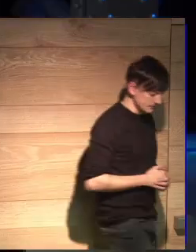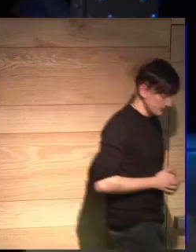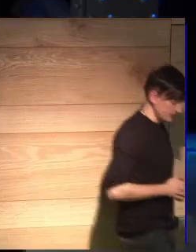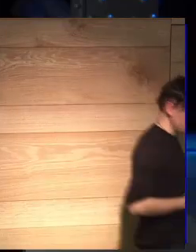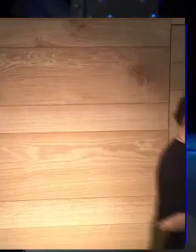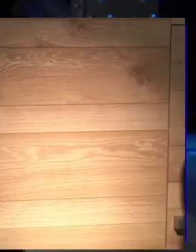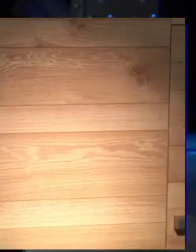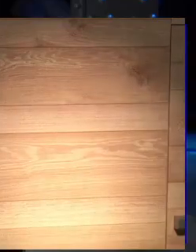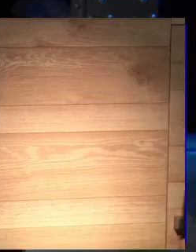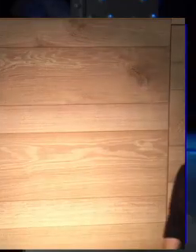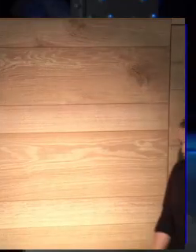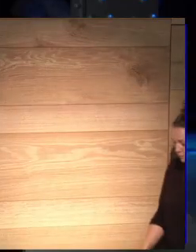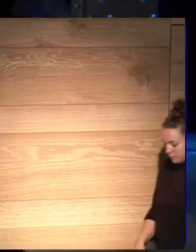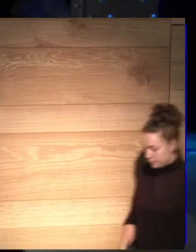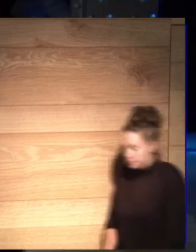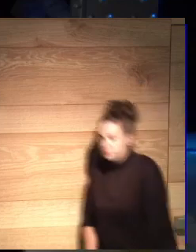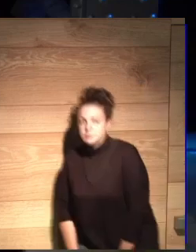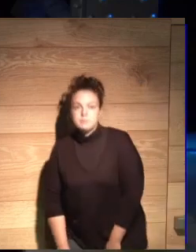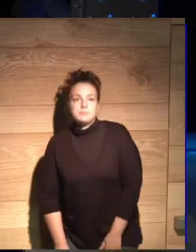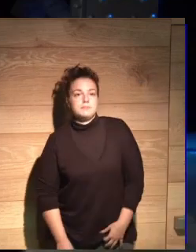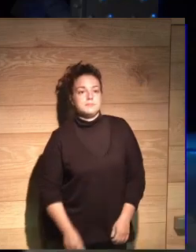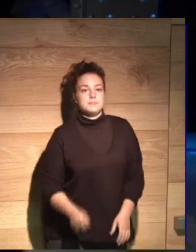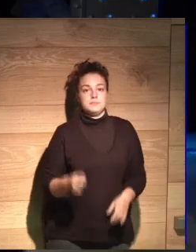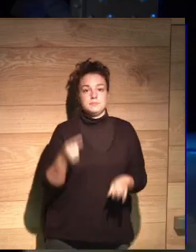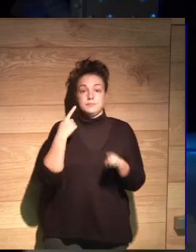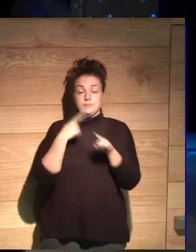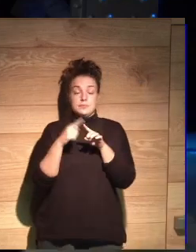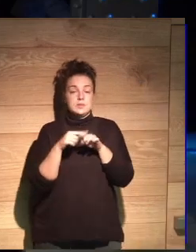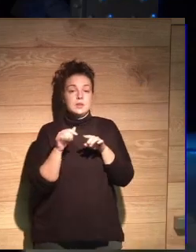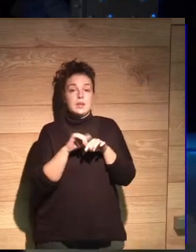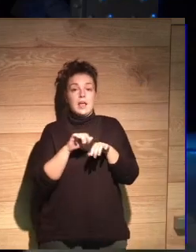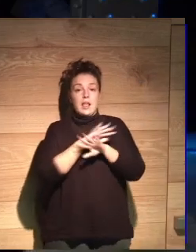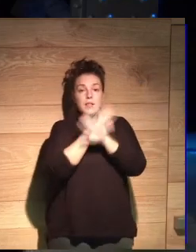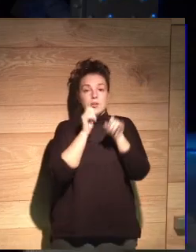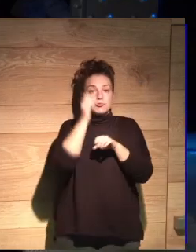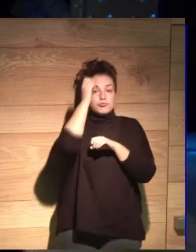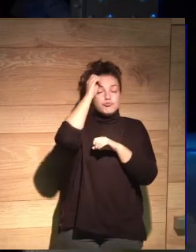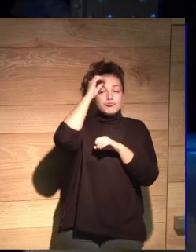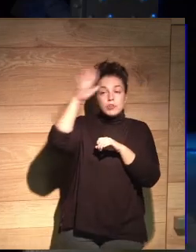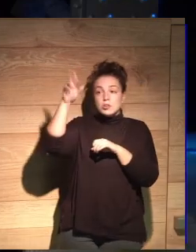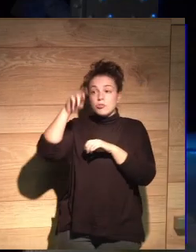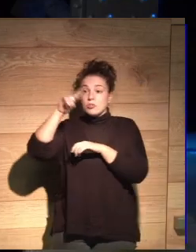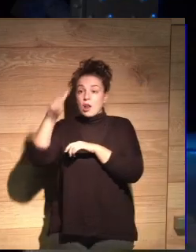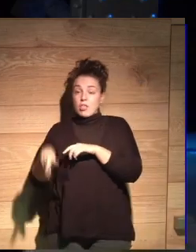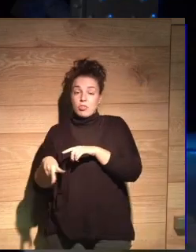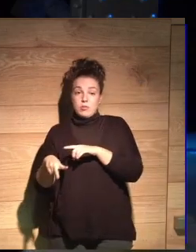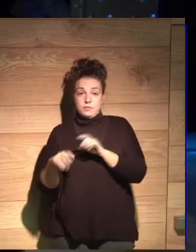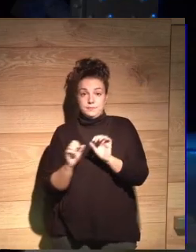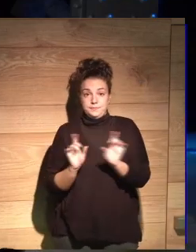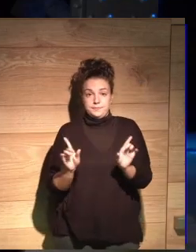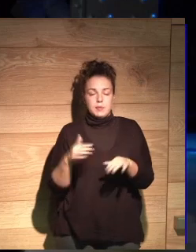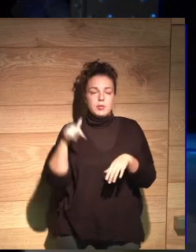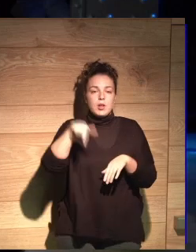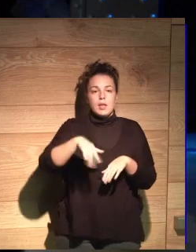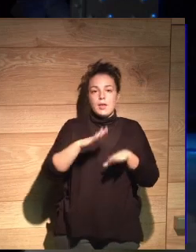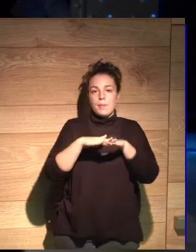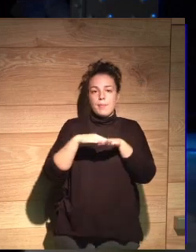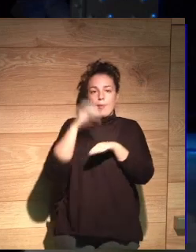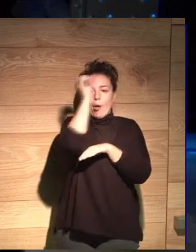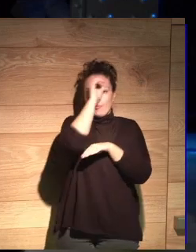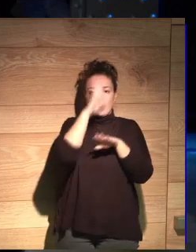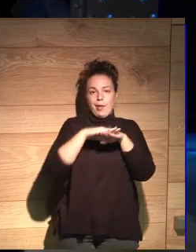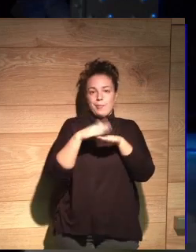was, publics for real. And these are dystopias that produce dreams of reason. But here we have